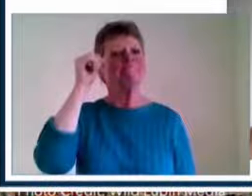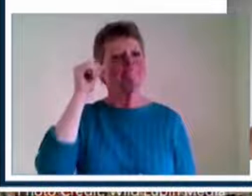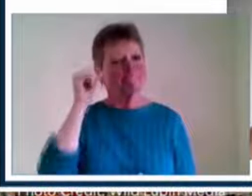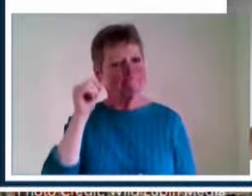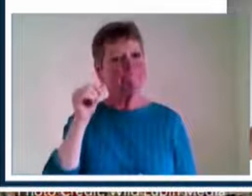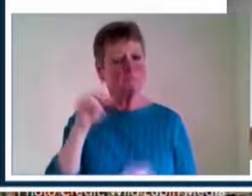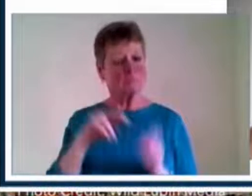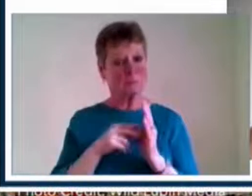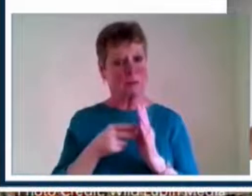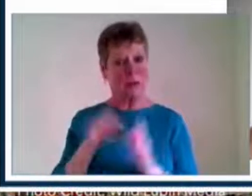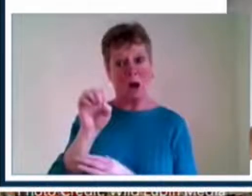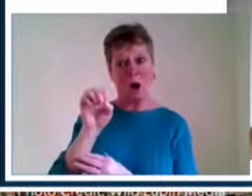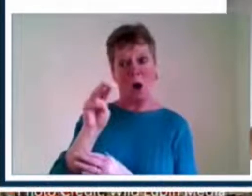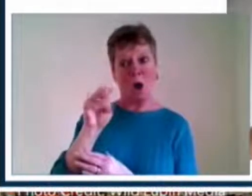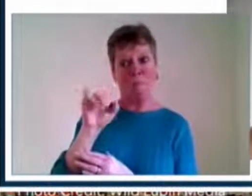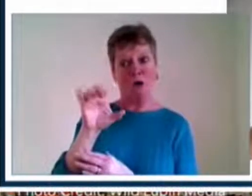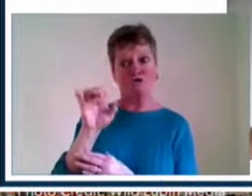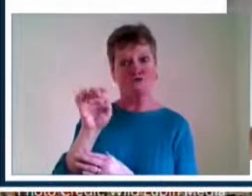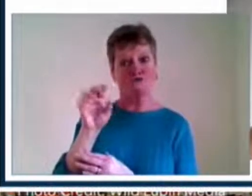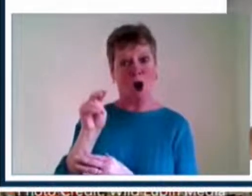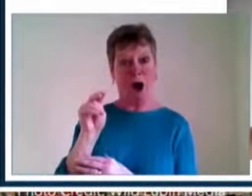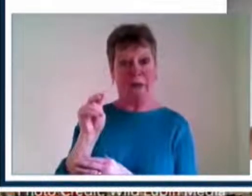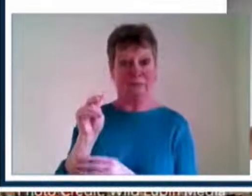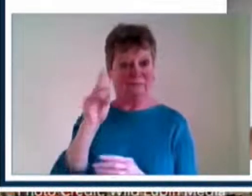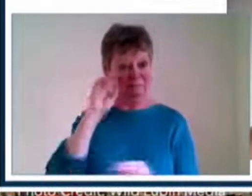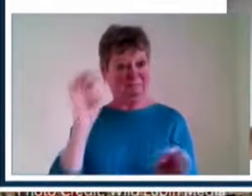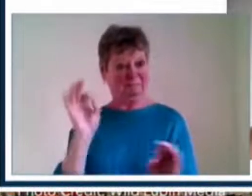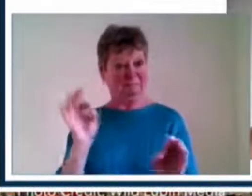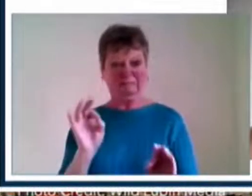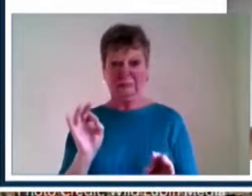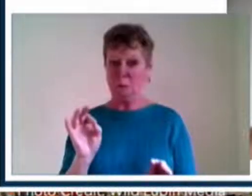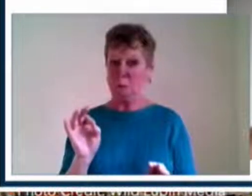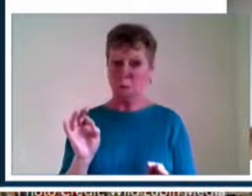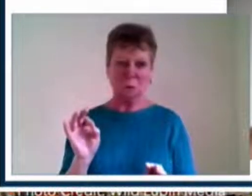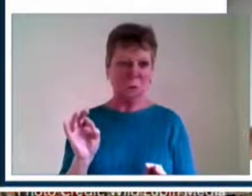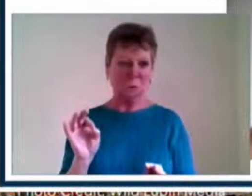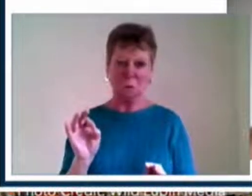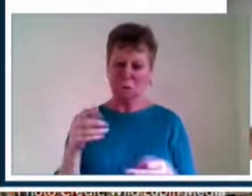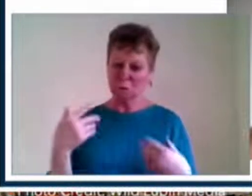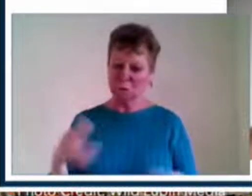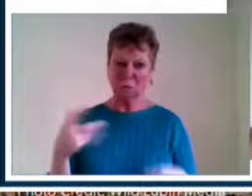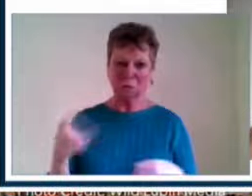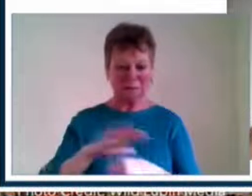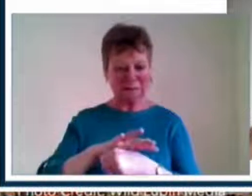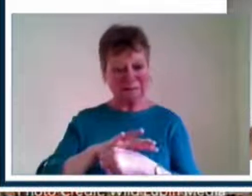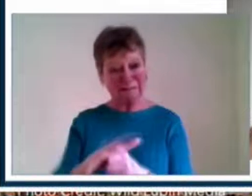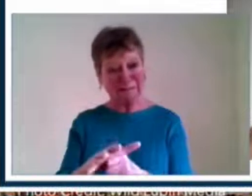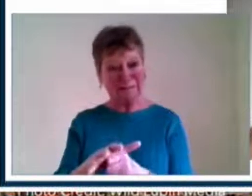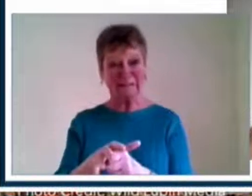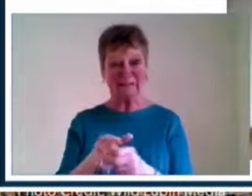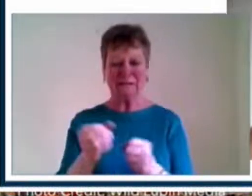Omicron seriously. The Omicron strain continues to make many people quite sick, and